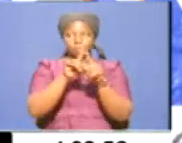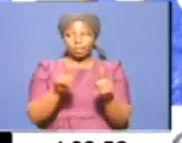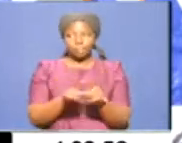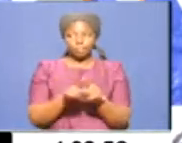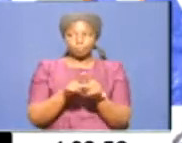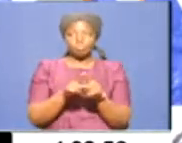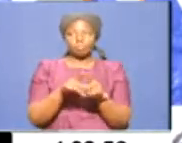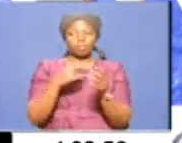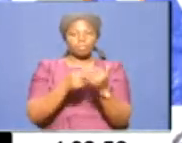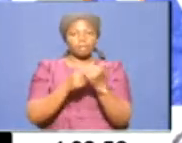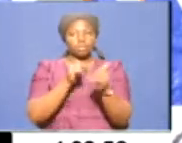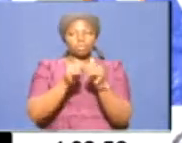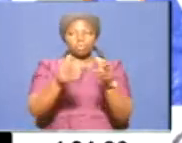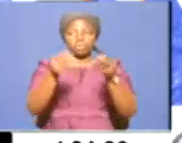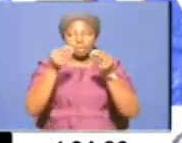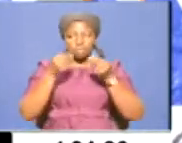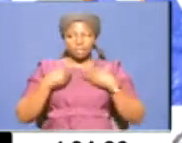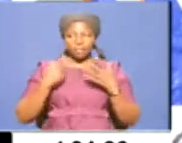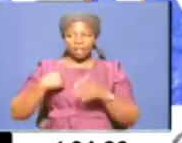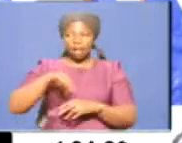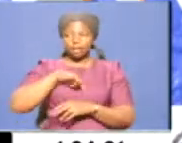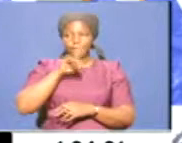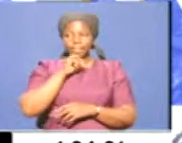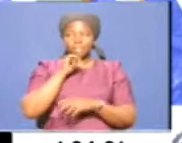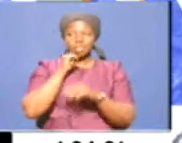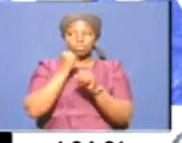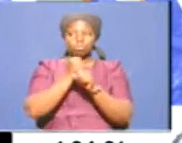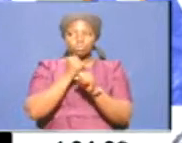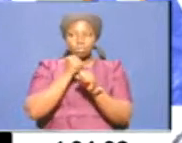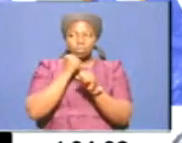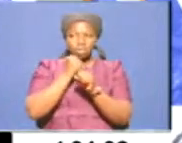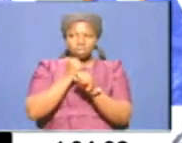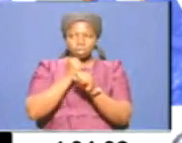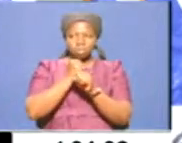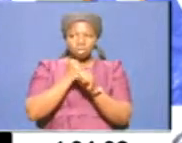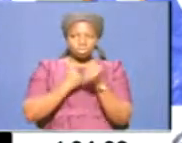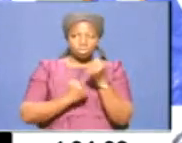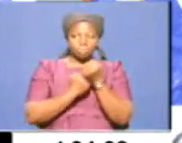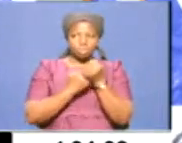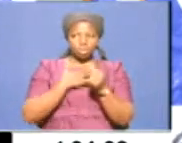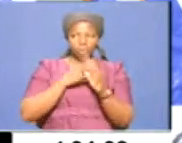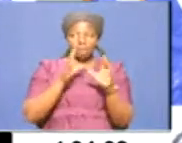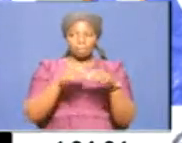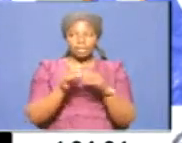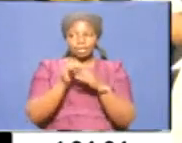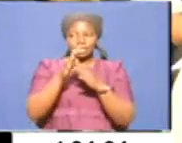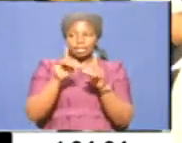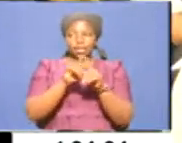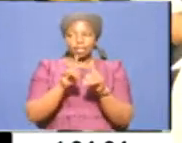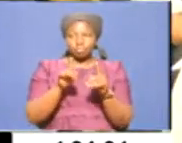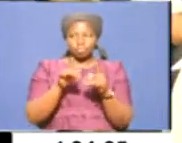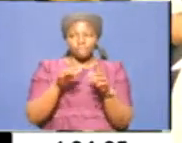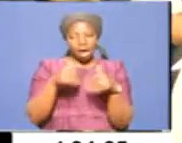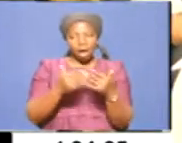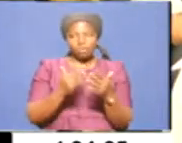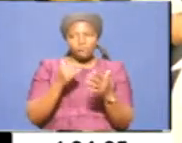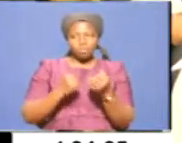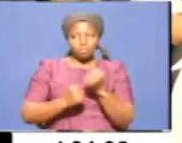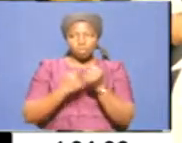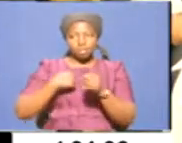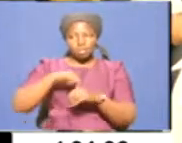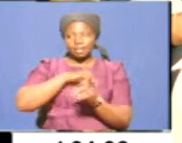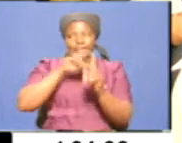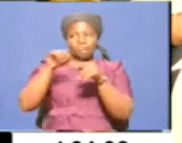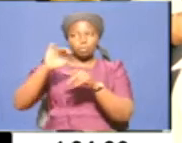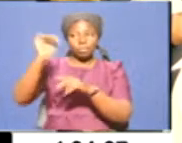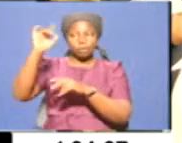you've offered us in ODM and our party leader, and the way mmetushikilia. Unajua kupanda mlima si rahisi. The PNU party